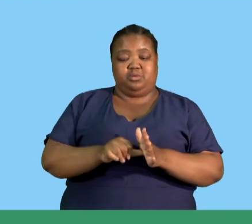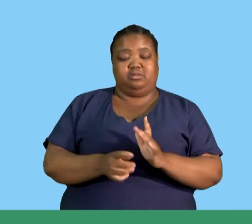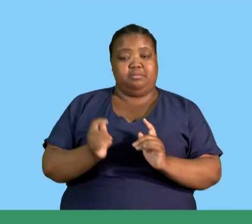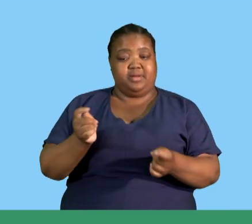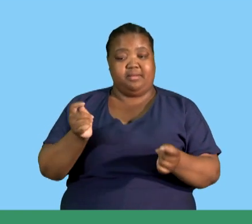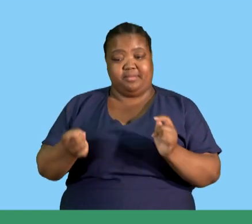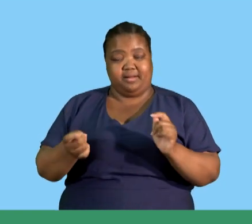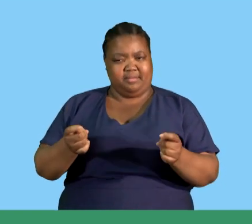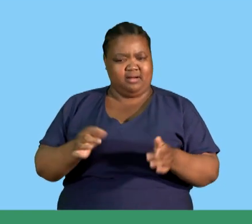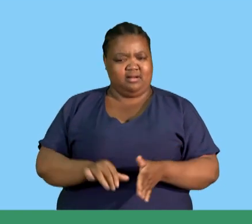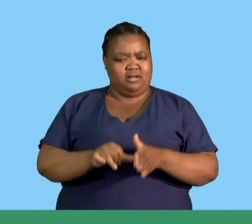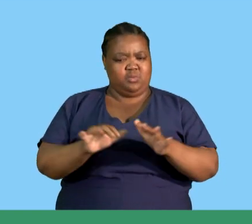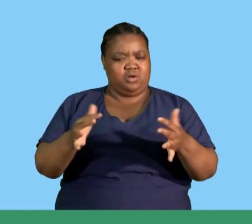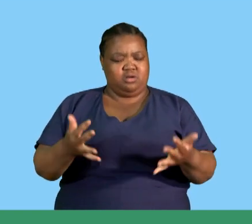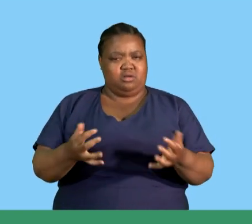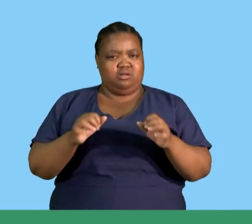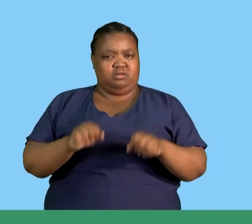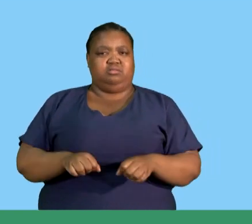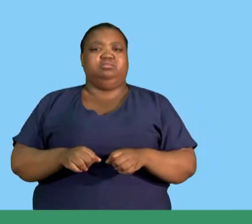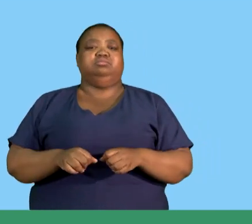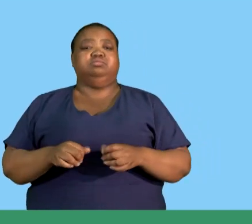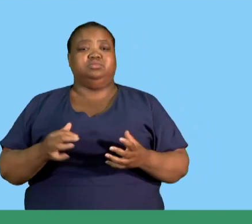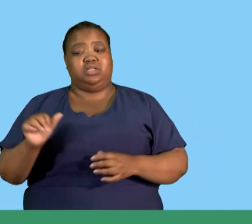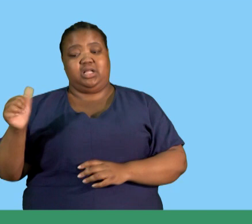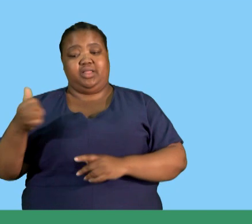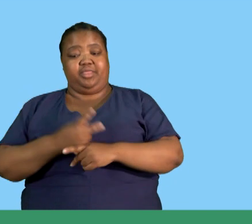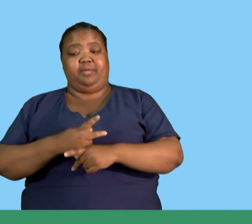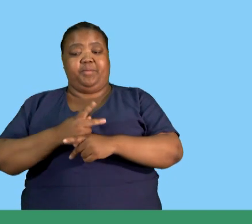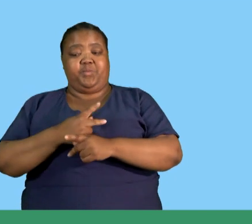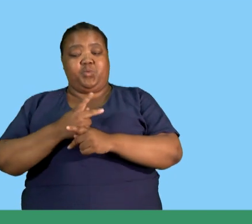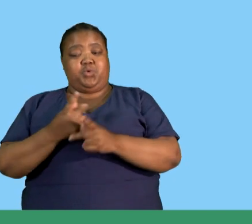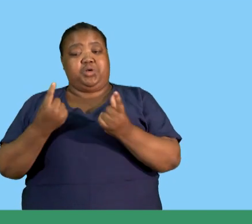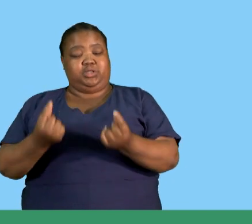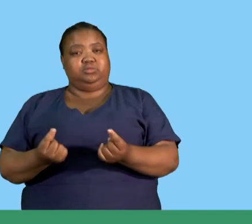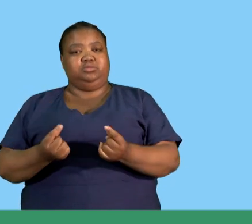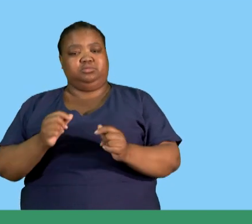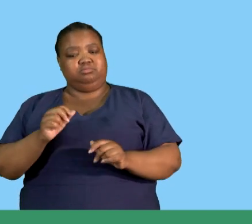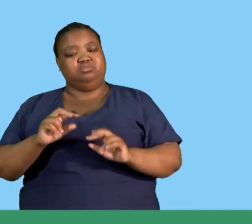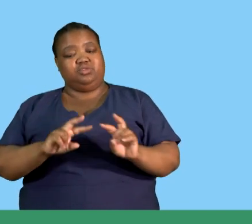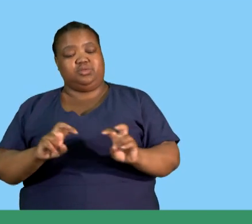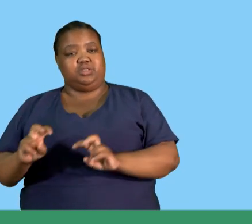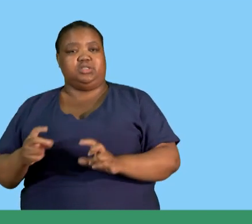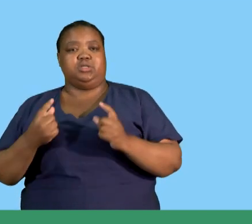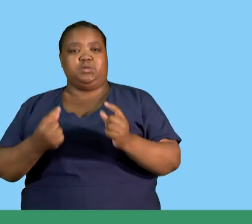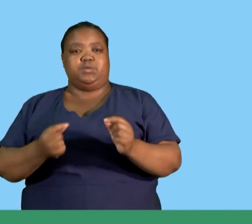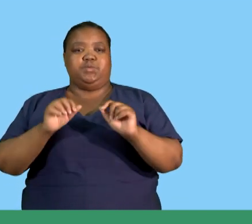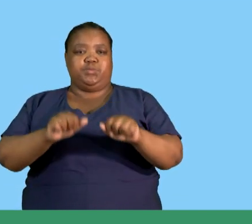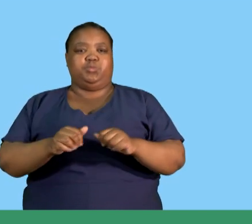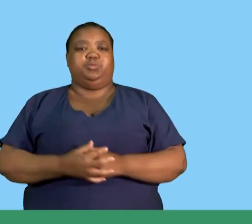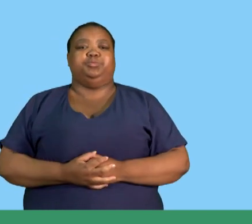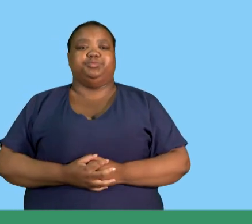of buyers or the importance of each buyer to the business and the cost of switching to other products. How important is that